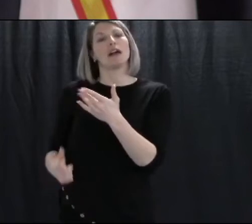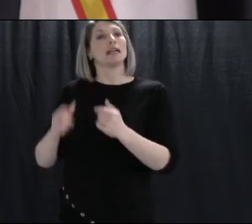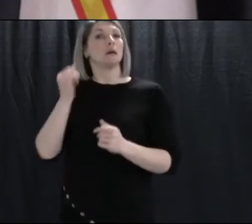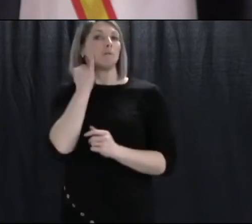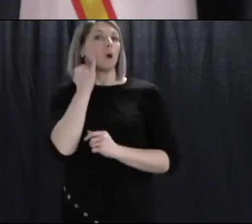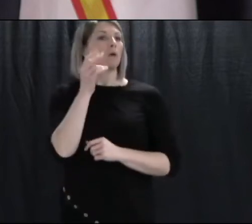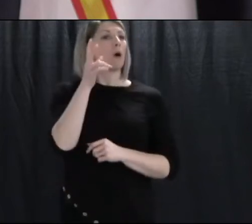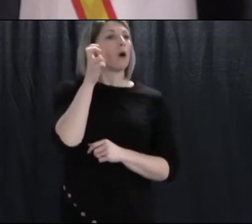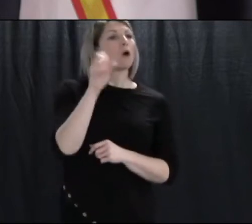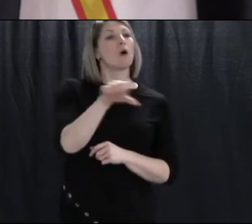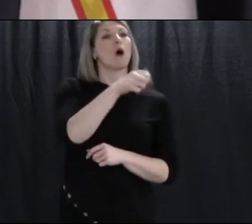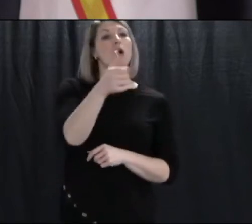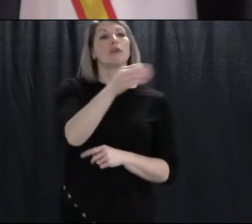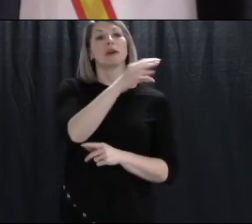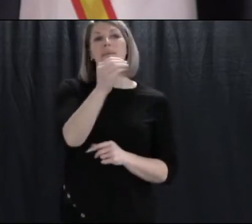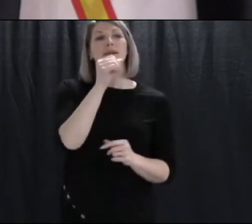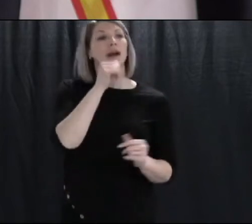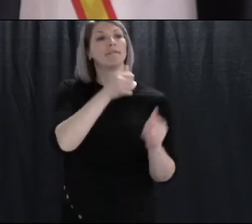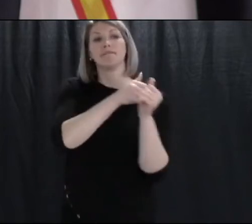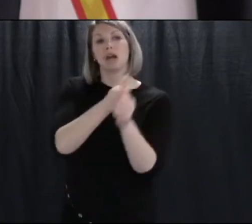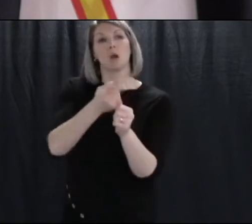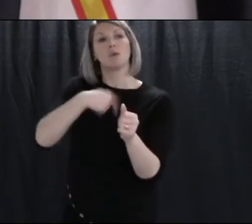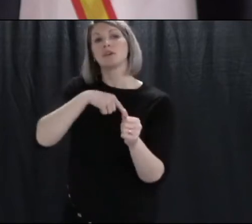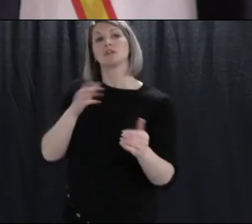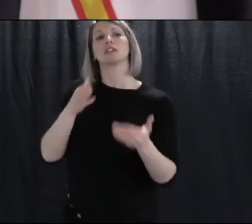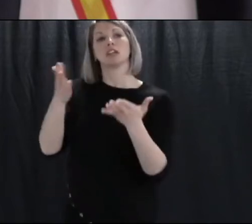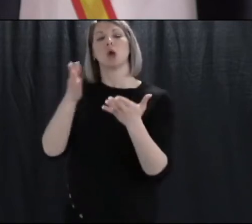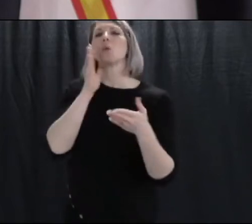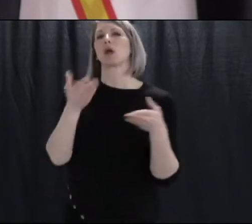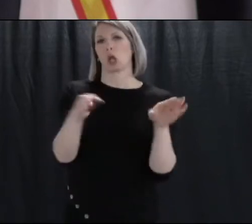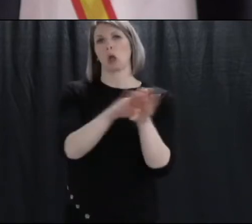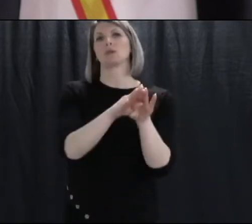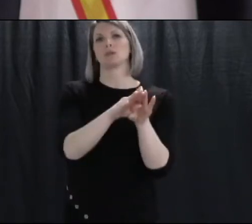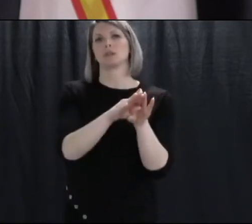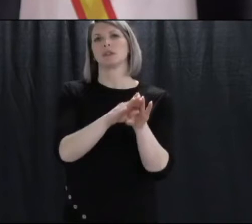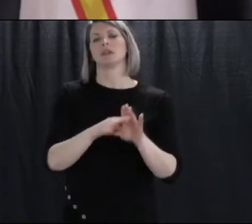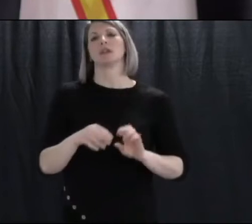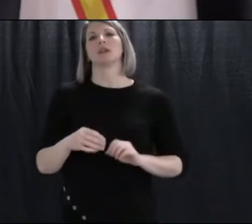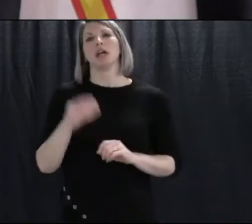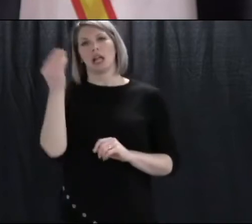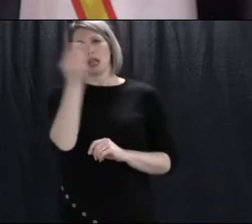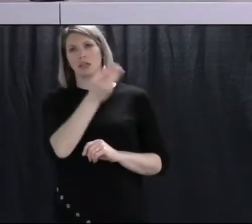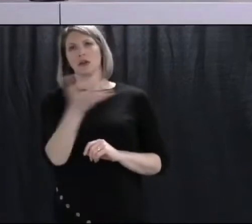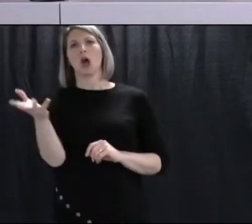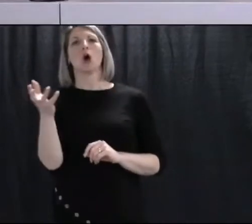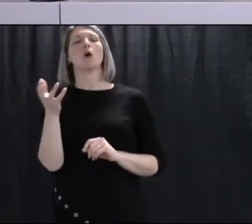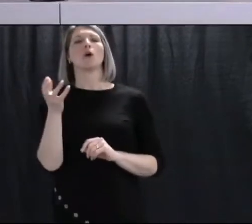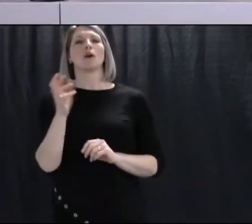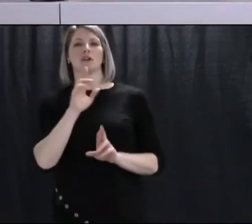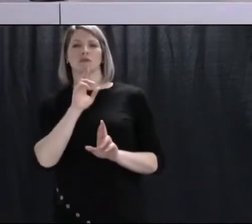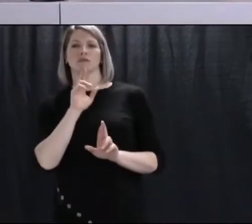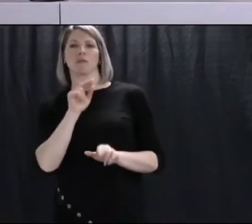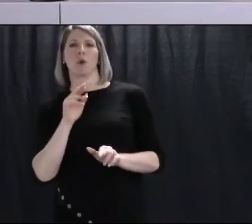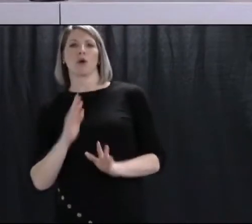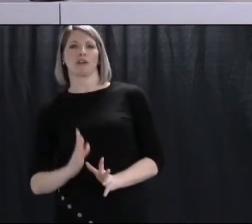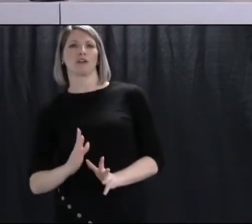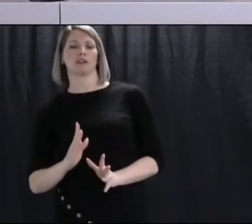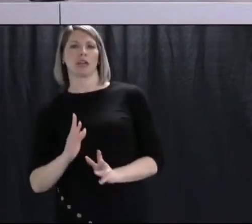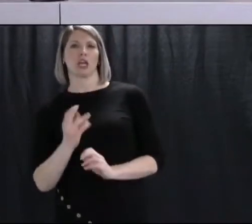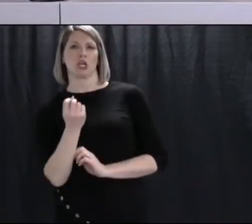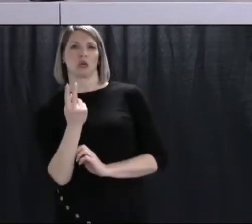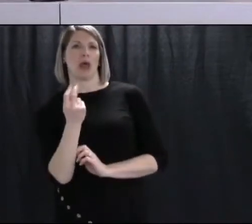right thing, and that's shut it down. I would like to remind reporters that there are 12 of you on the line, and some people aren't getting an